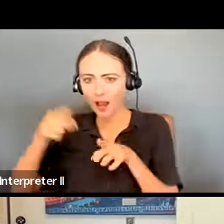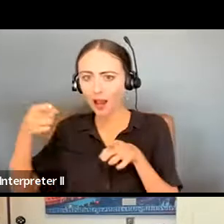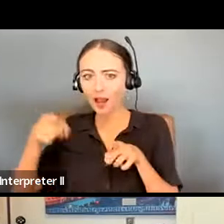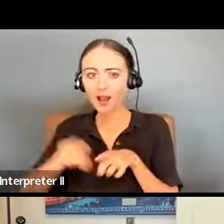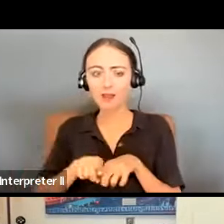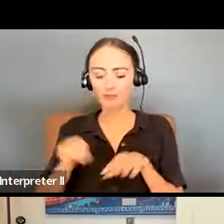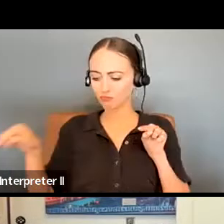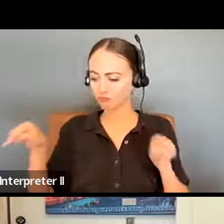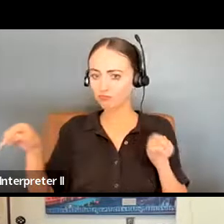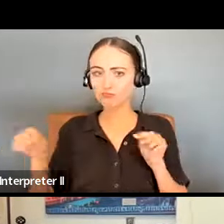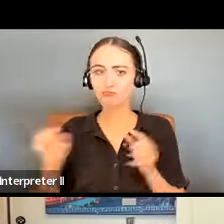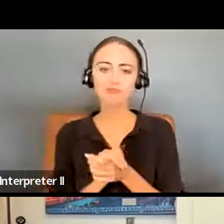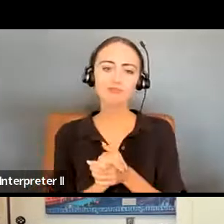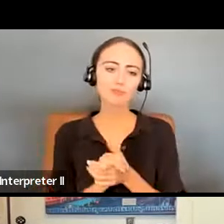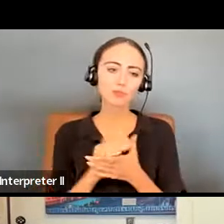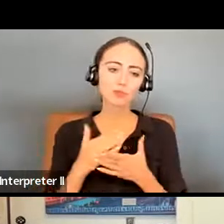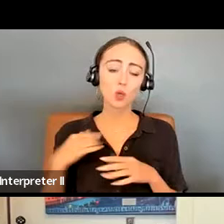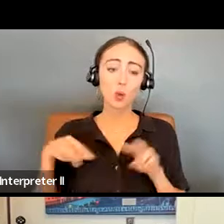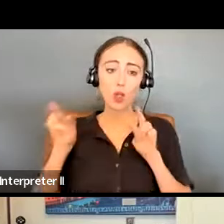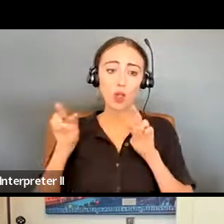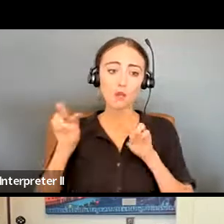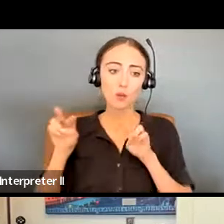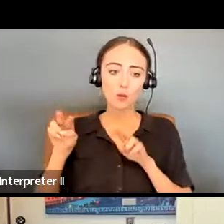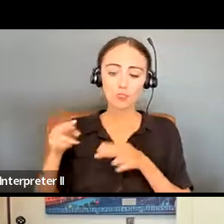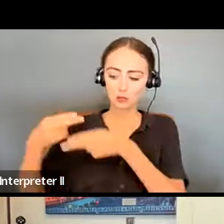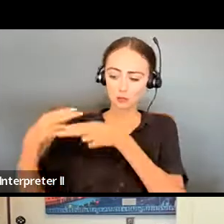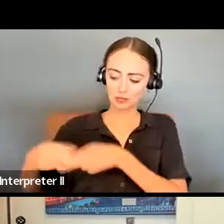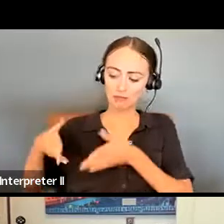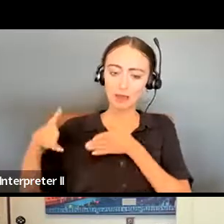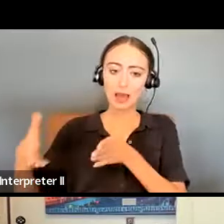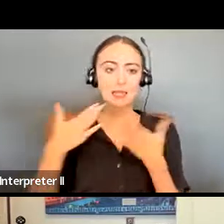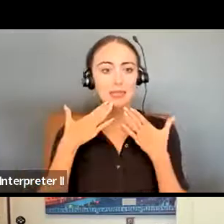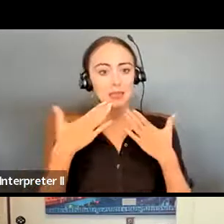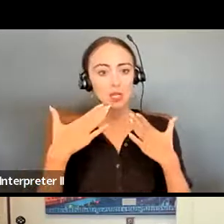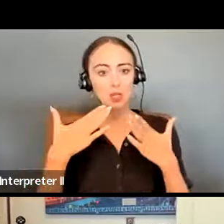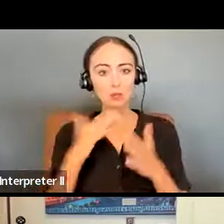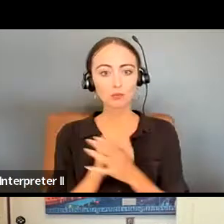between embassies. And so we're looking forward to renaming this alley. Thank you.